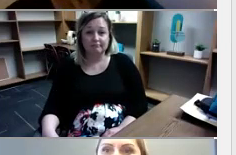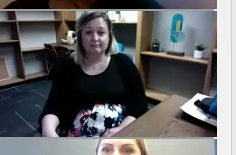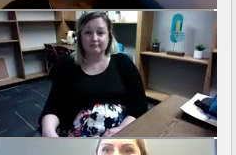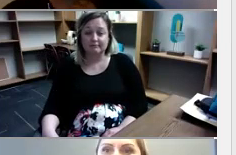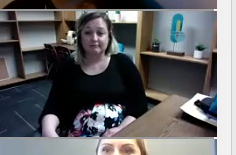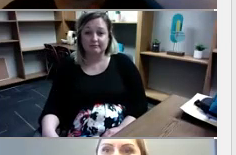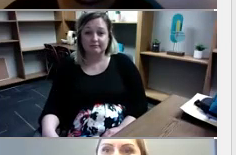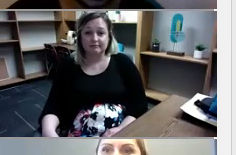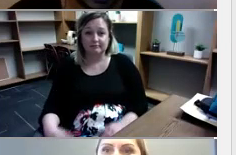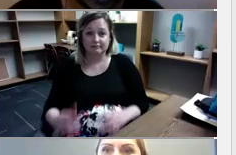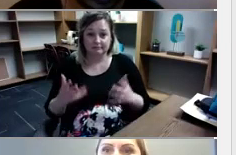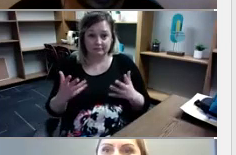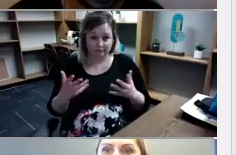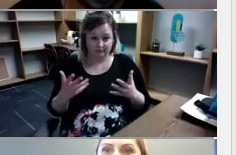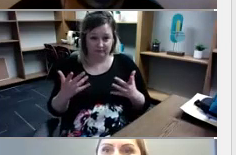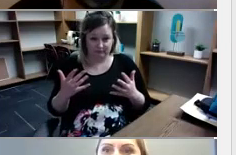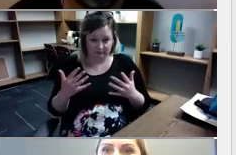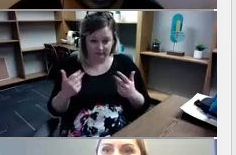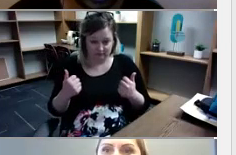Do you want me to write it up? I will write it up.